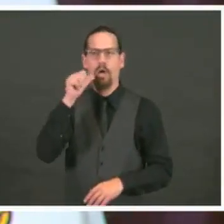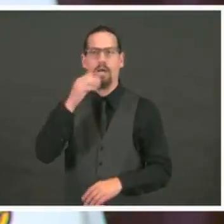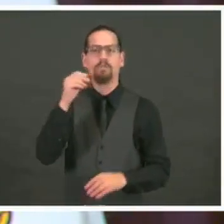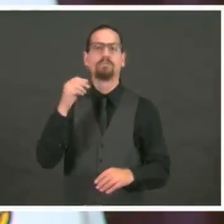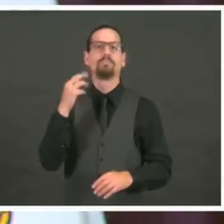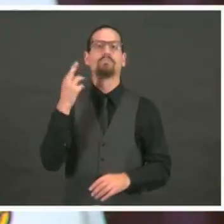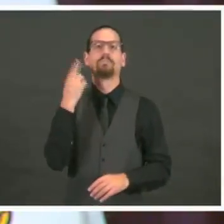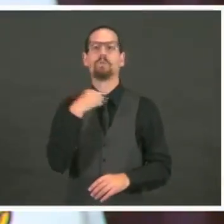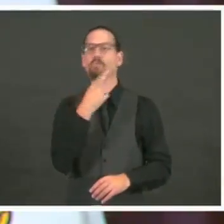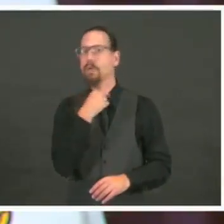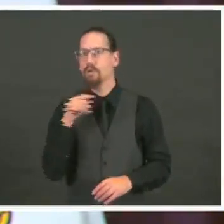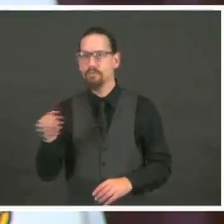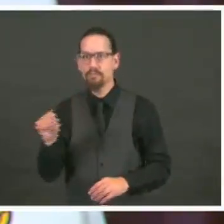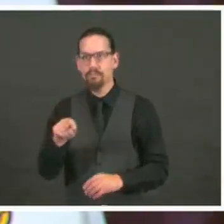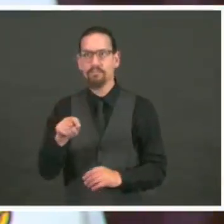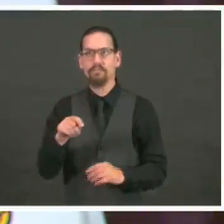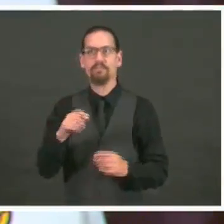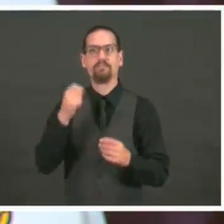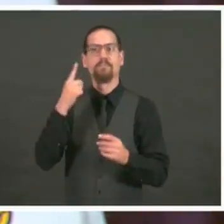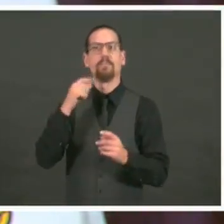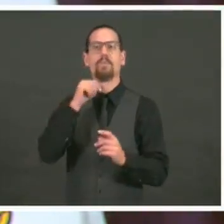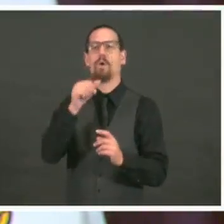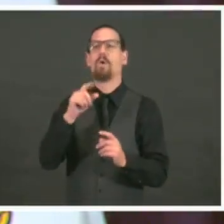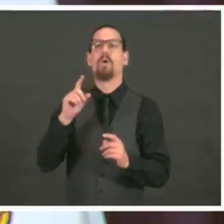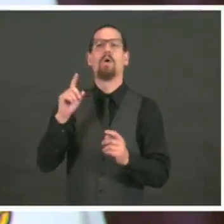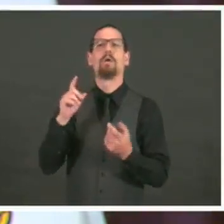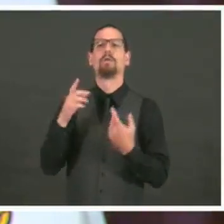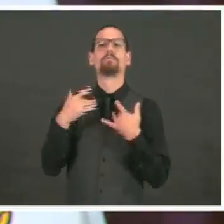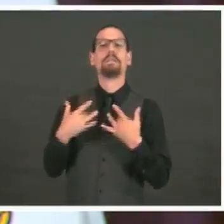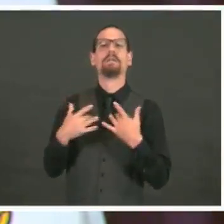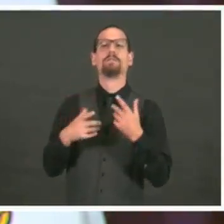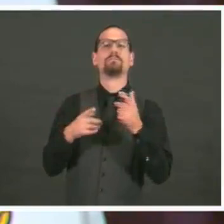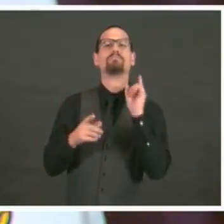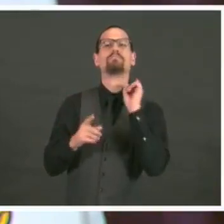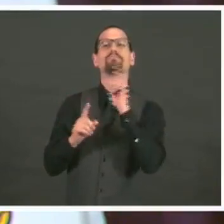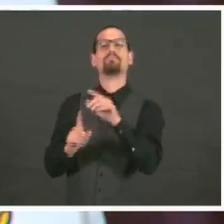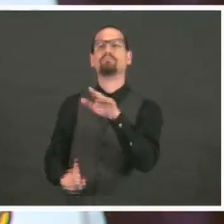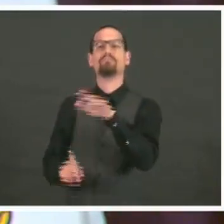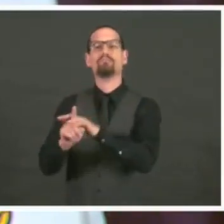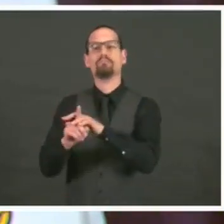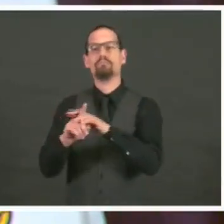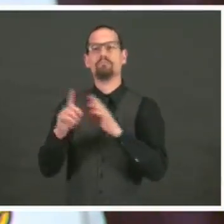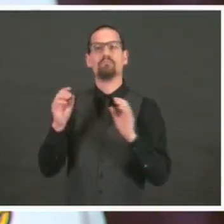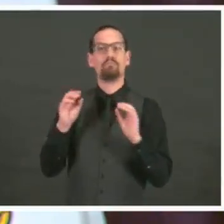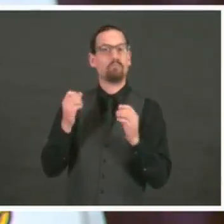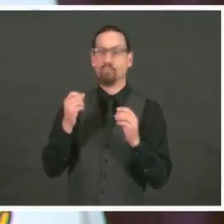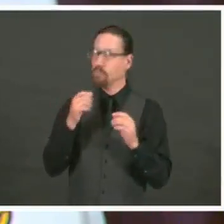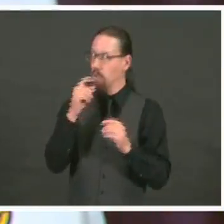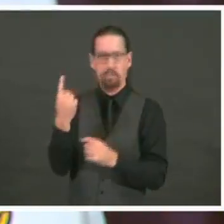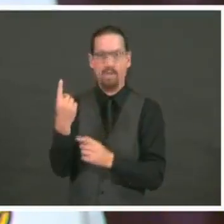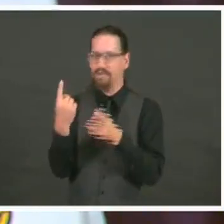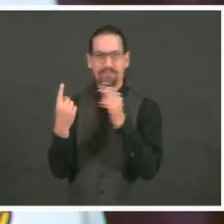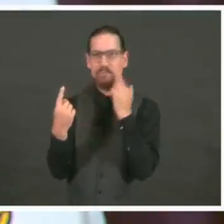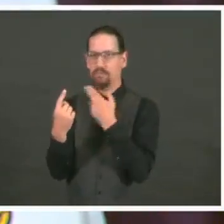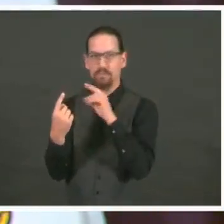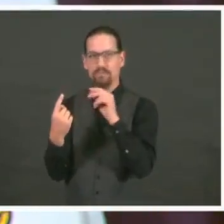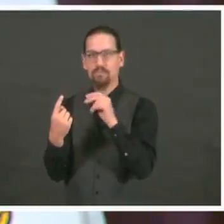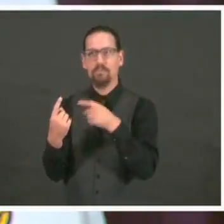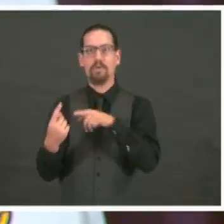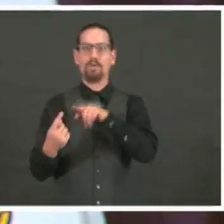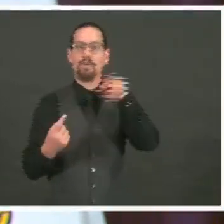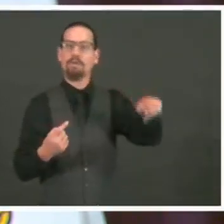they didn't just go to a restaurant or bar. A lot of them also went to a beach, to a party or some other